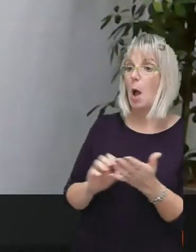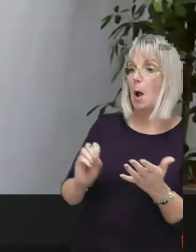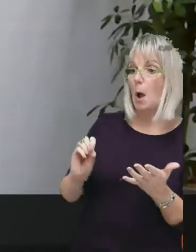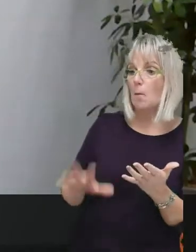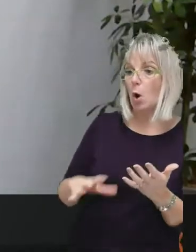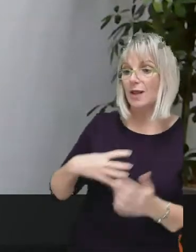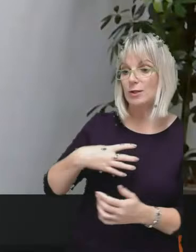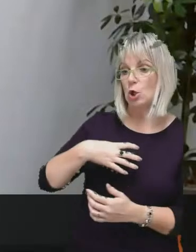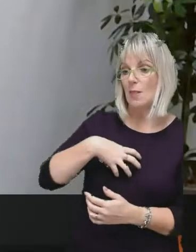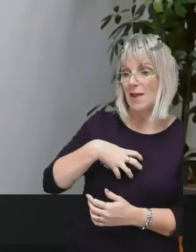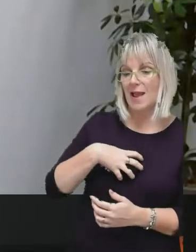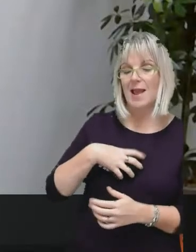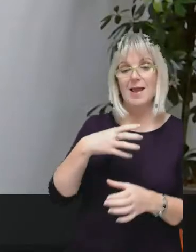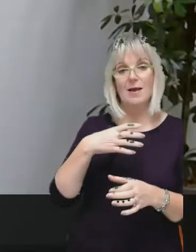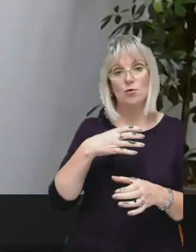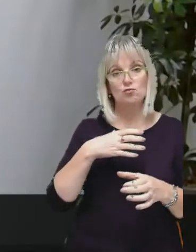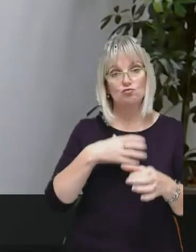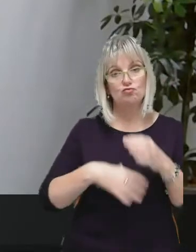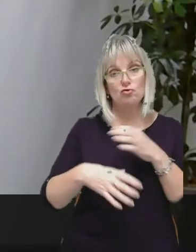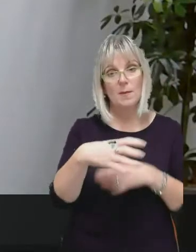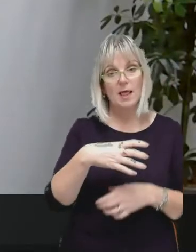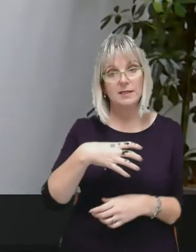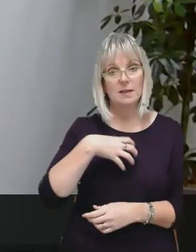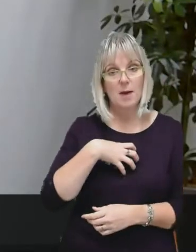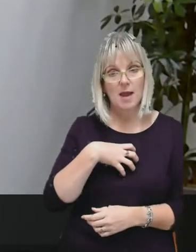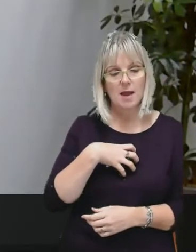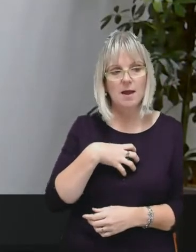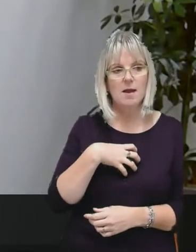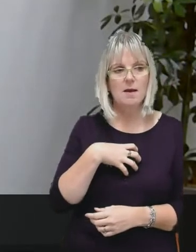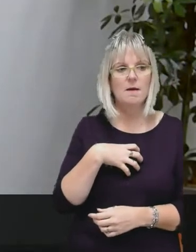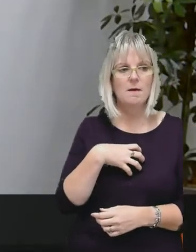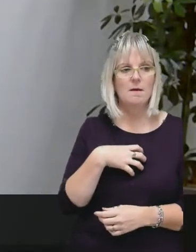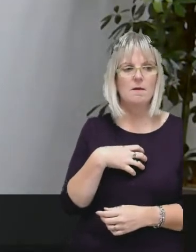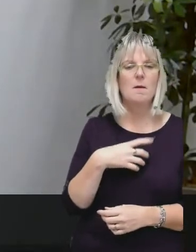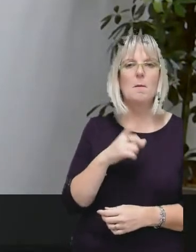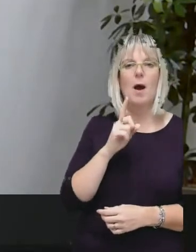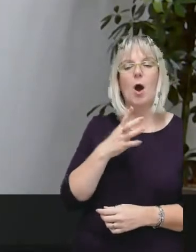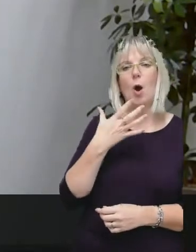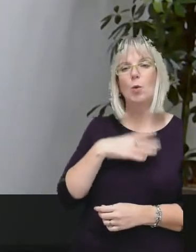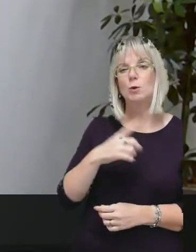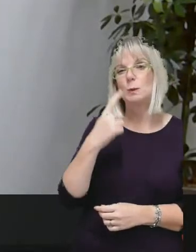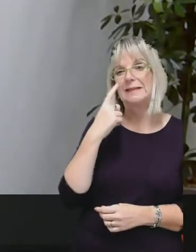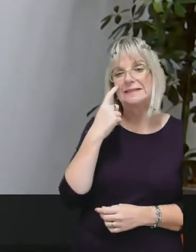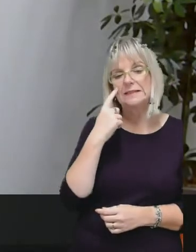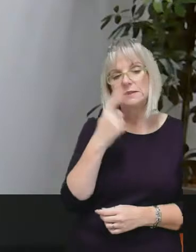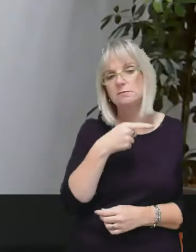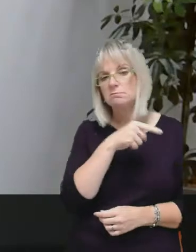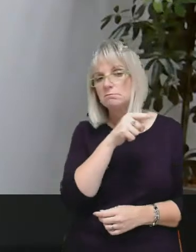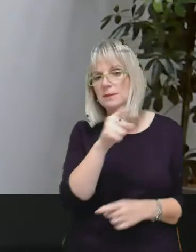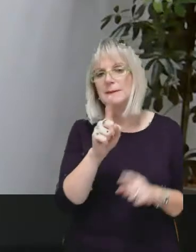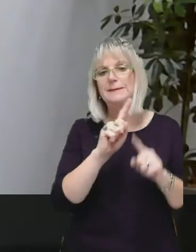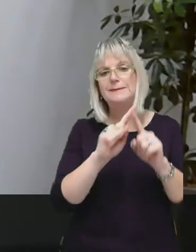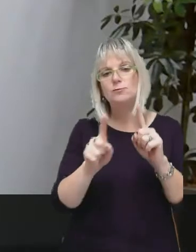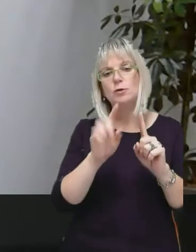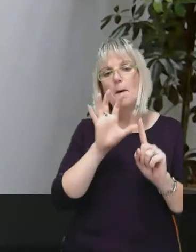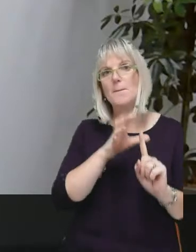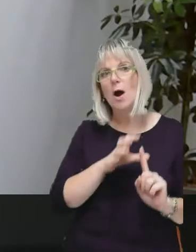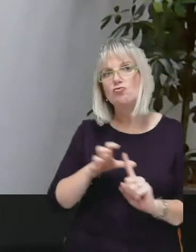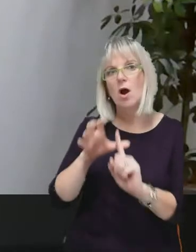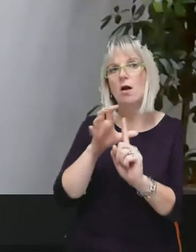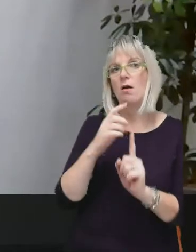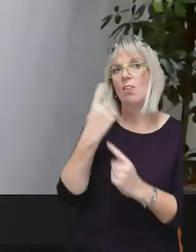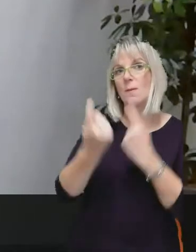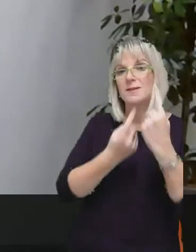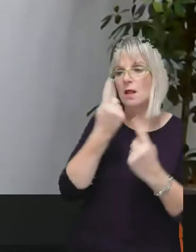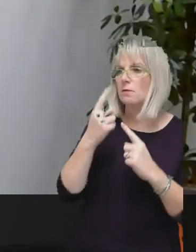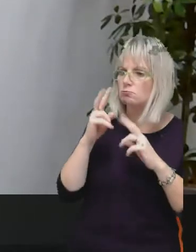the mayor with a citizens' assembly. But I'm waiting to see what the outcomes are of the various boroughs that are looking into the role